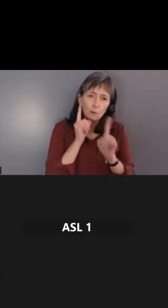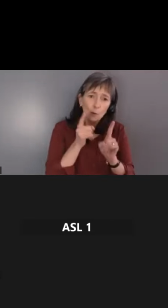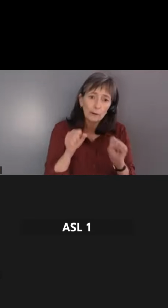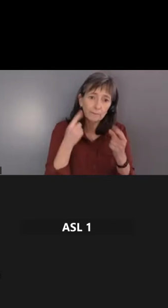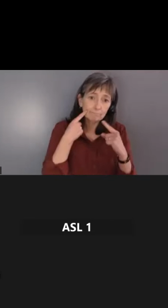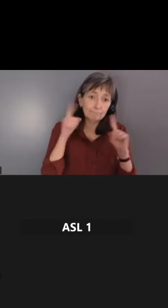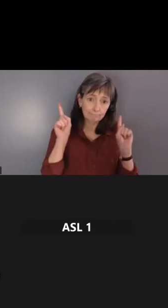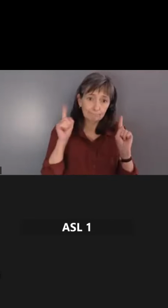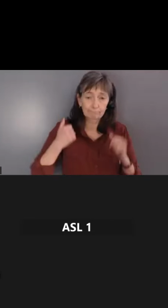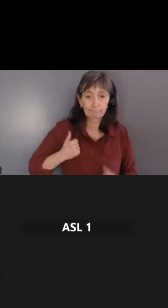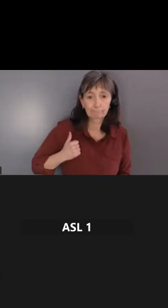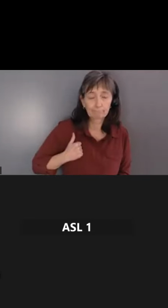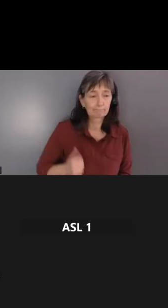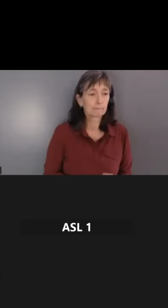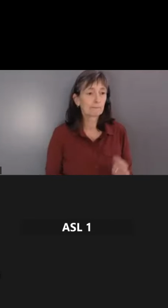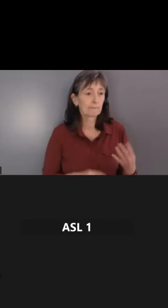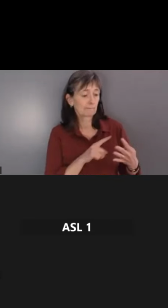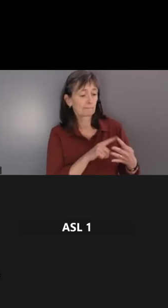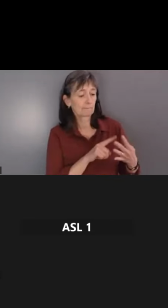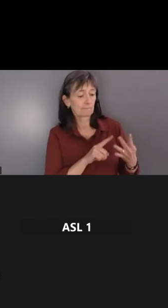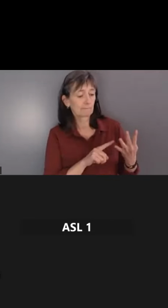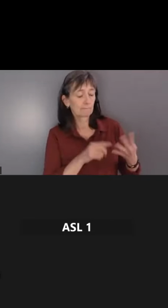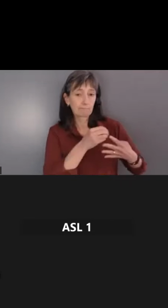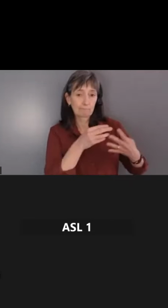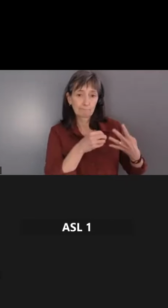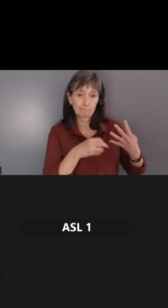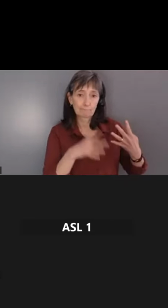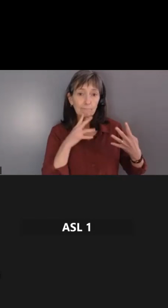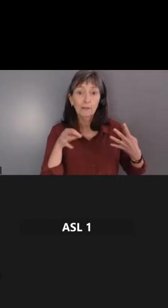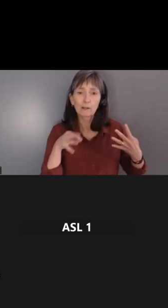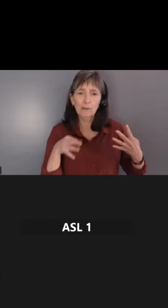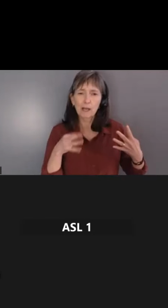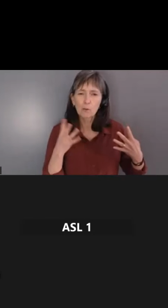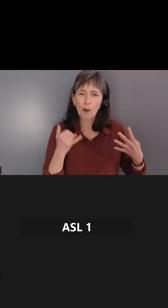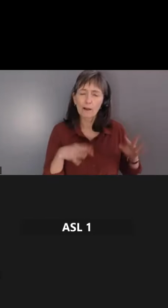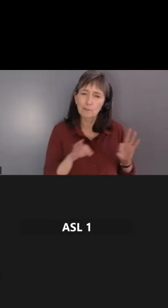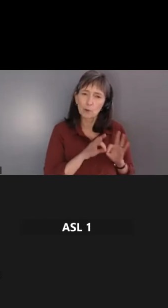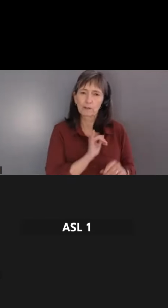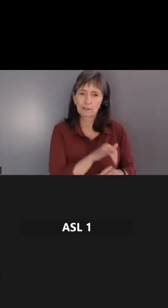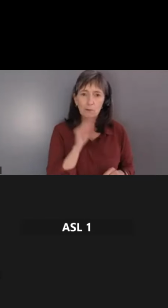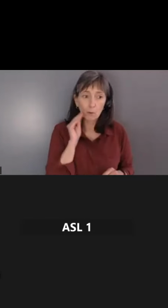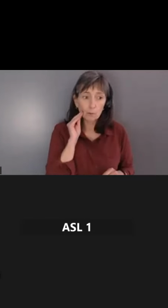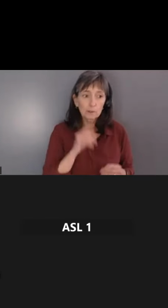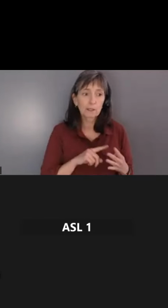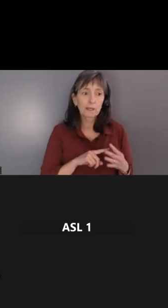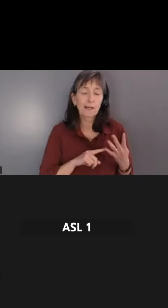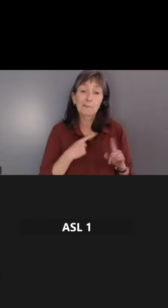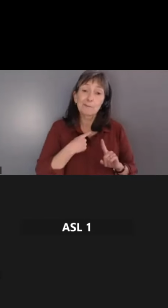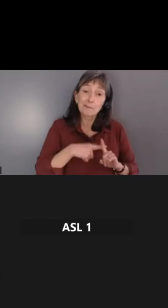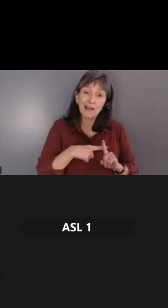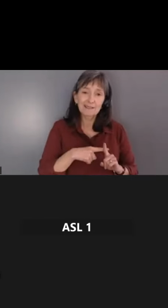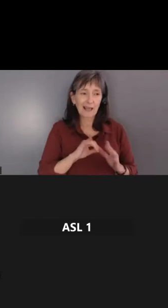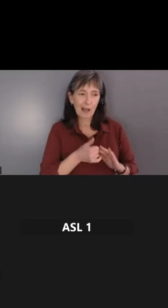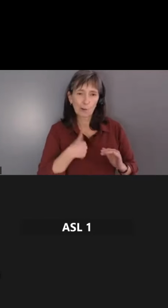that shows why these factors are so important when it comes to aging in place, and existing best practices and opportunities that can reduce